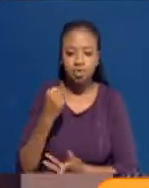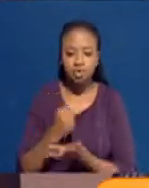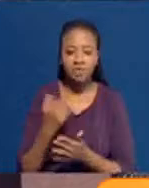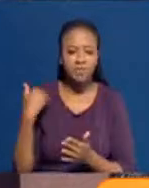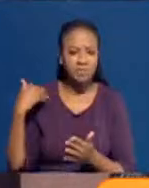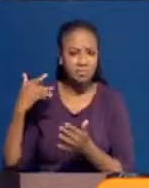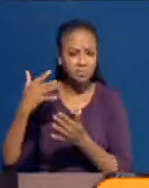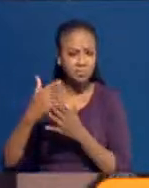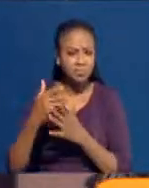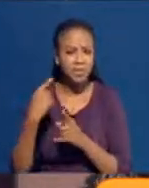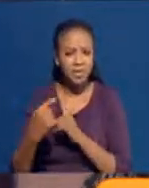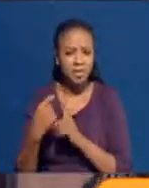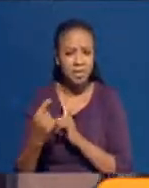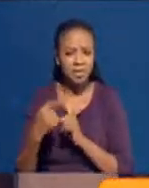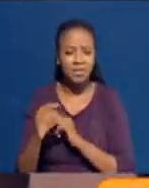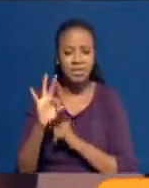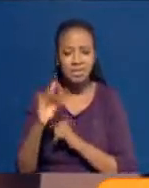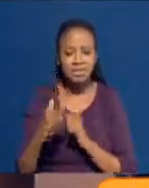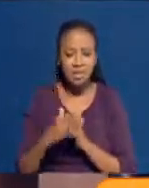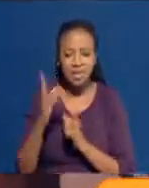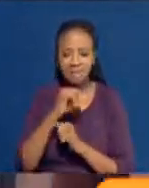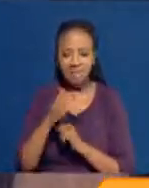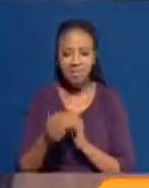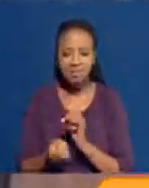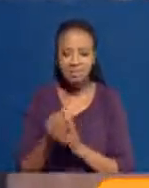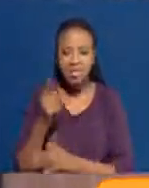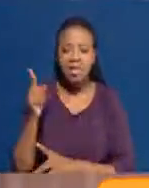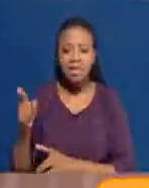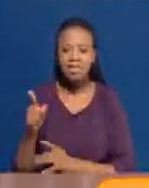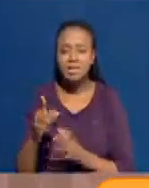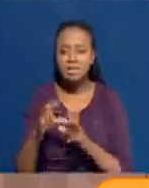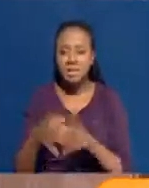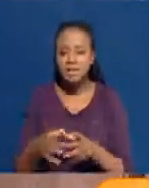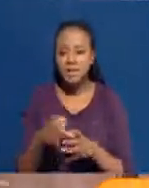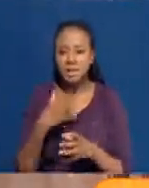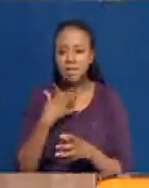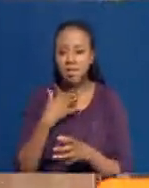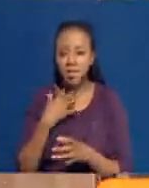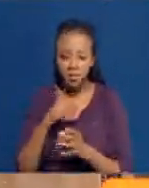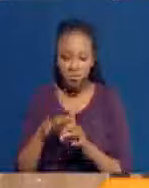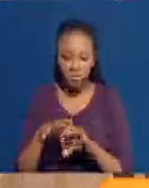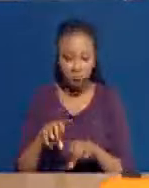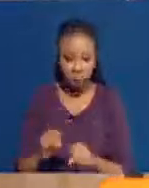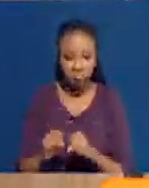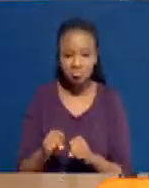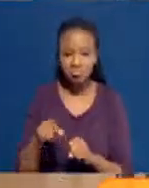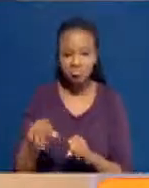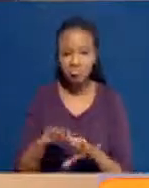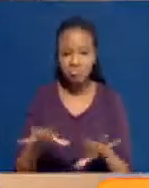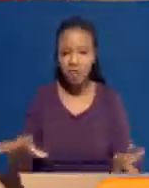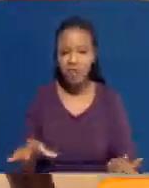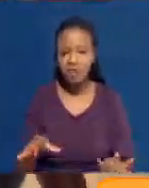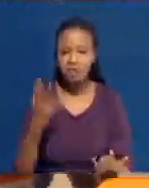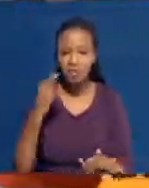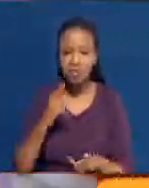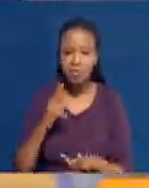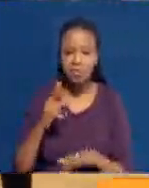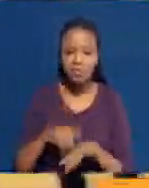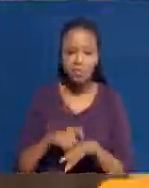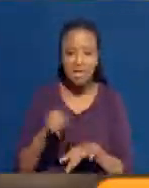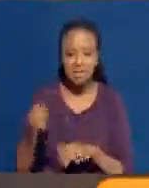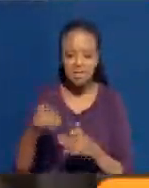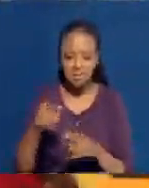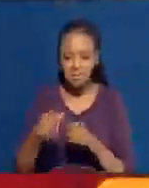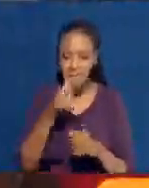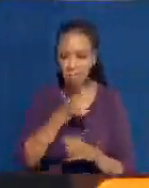years of operation. The Ruiru-based firm is seeking to cement its grip in the market since its acquisition by private